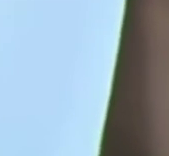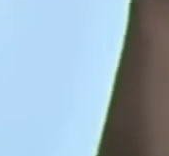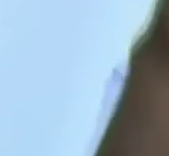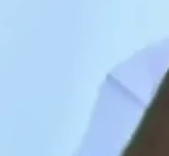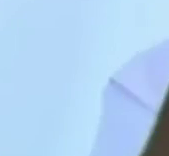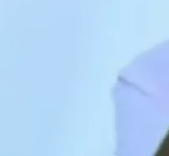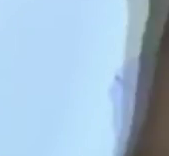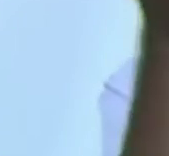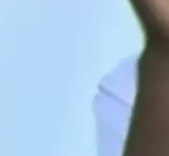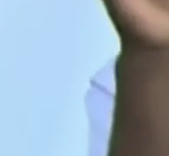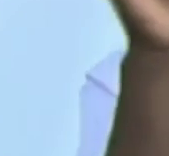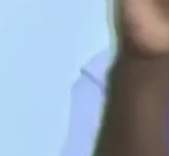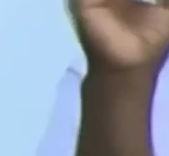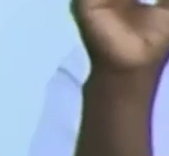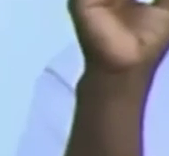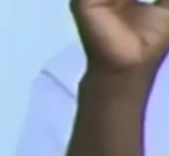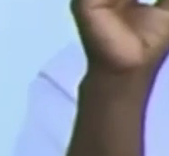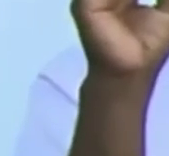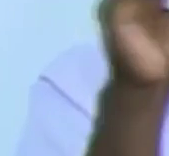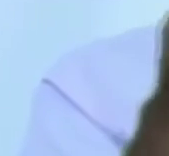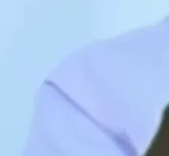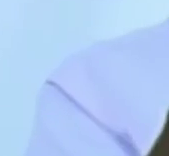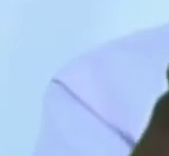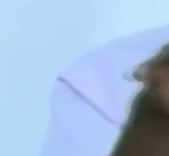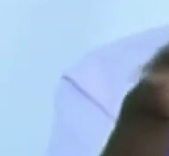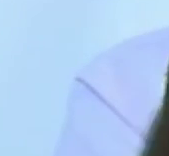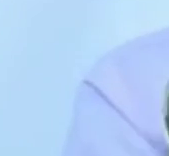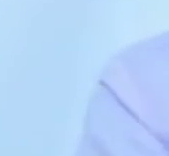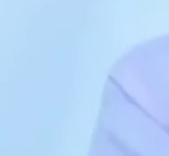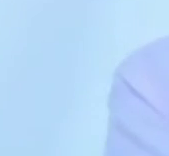better. It is getting worse.